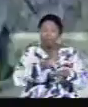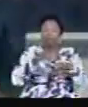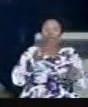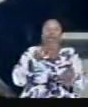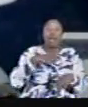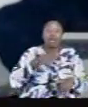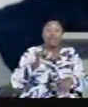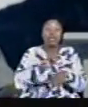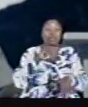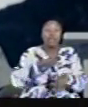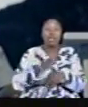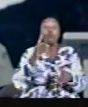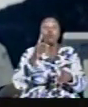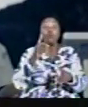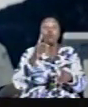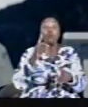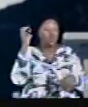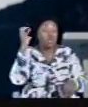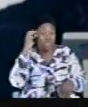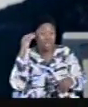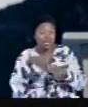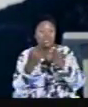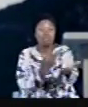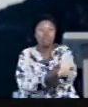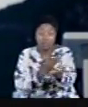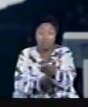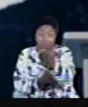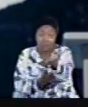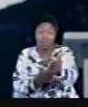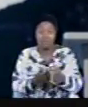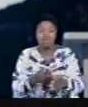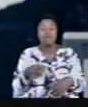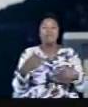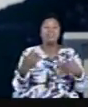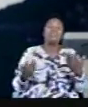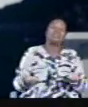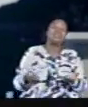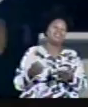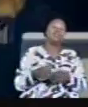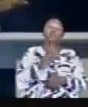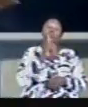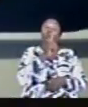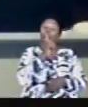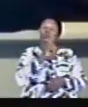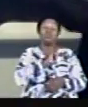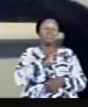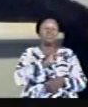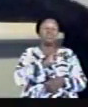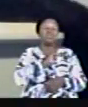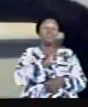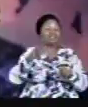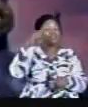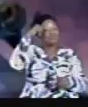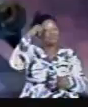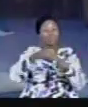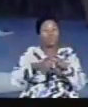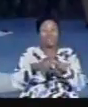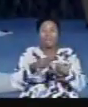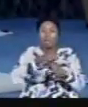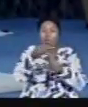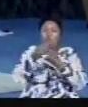in the morning? Well, to be honest, I don't remember. When we have the Holy Ghost, it